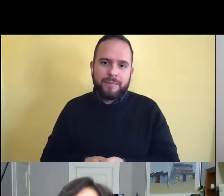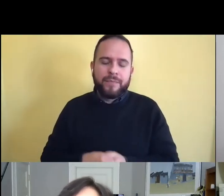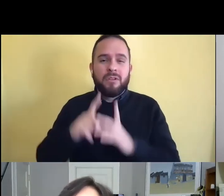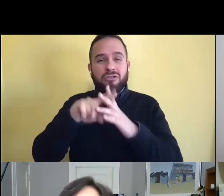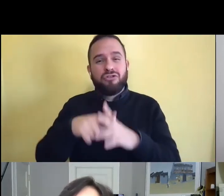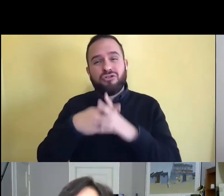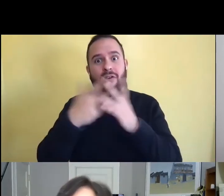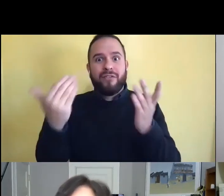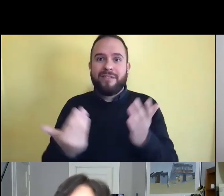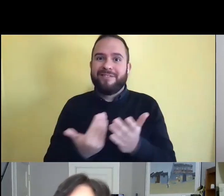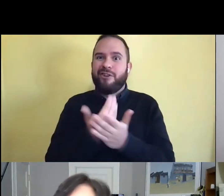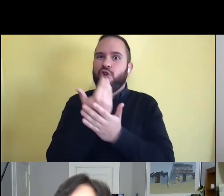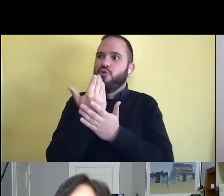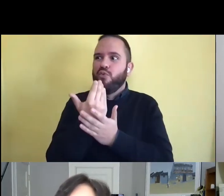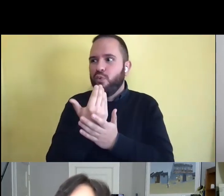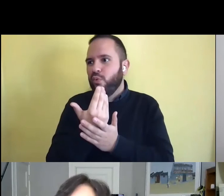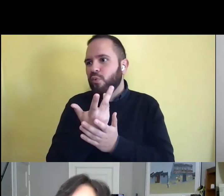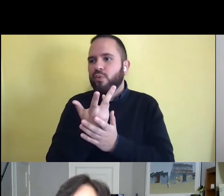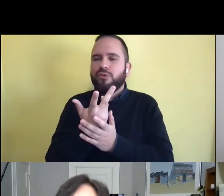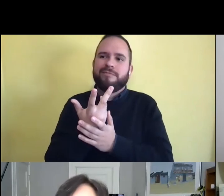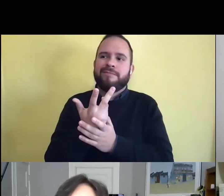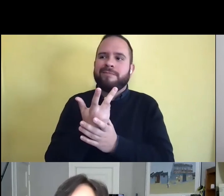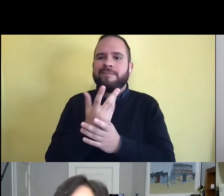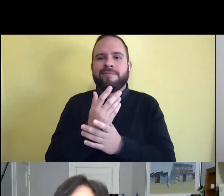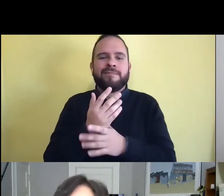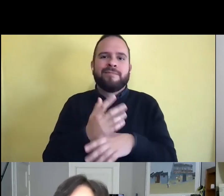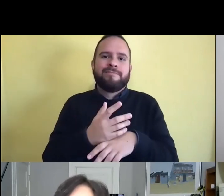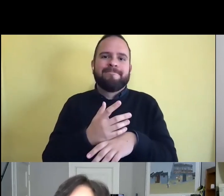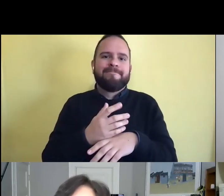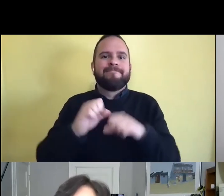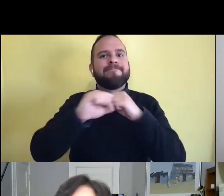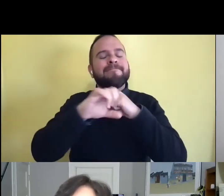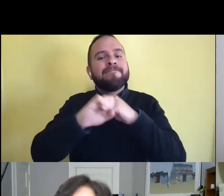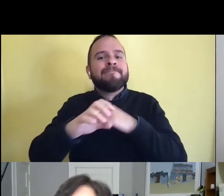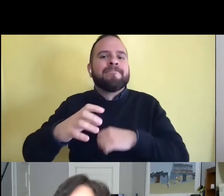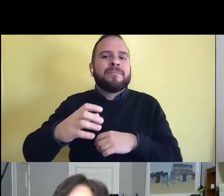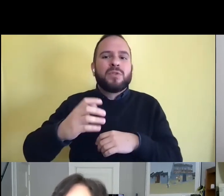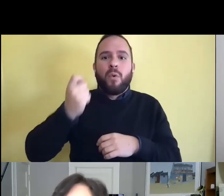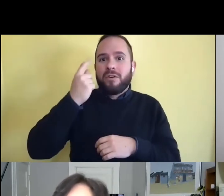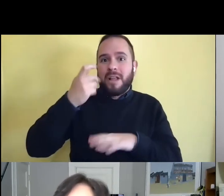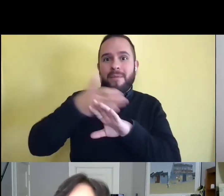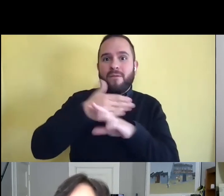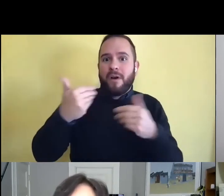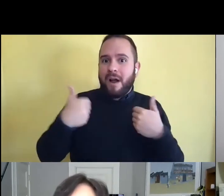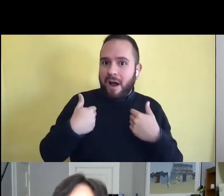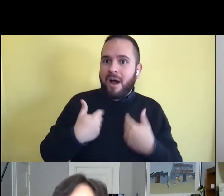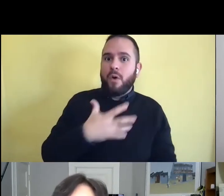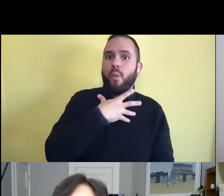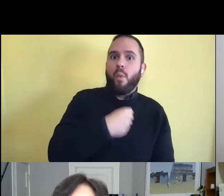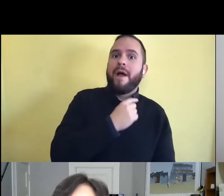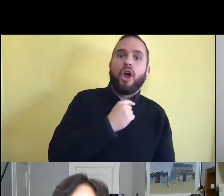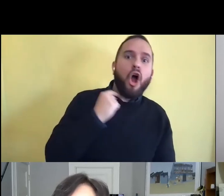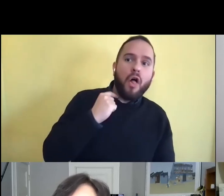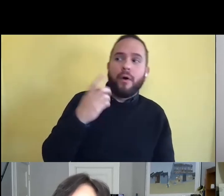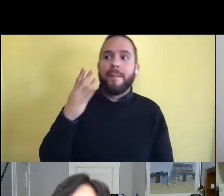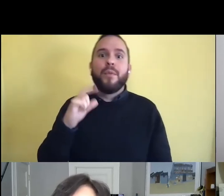Collar Initiative. So historically, we have white collar jobs, blue collar jobs, but now there's this